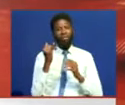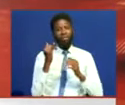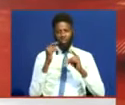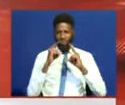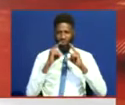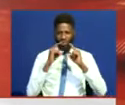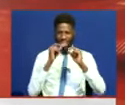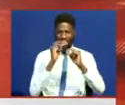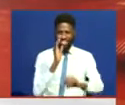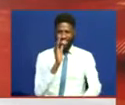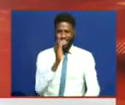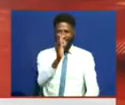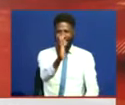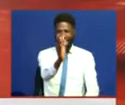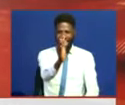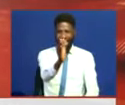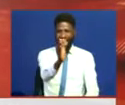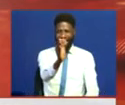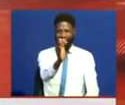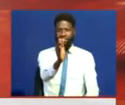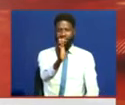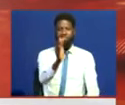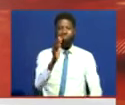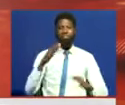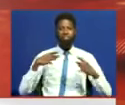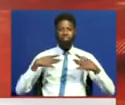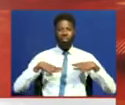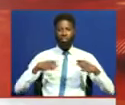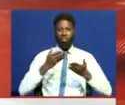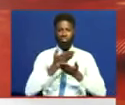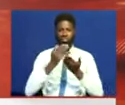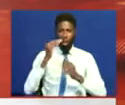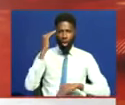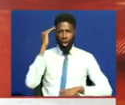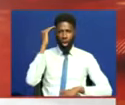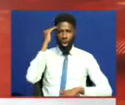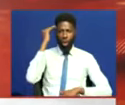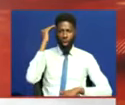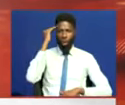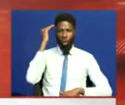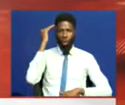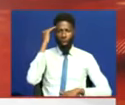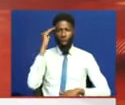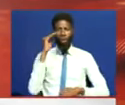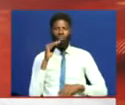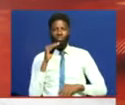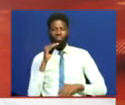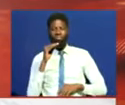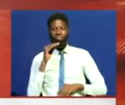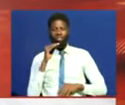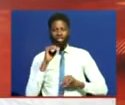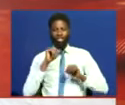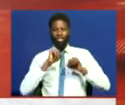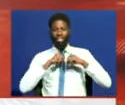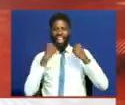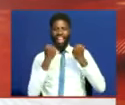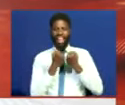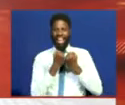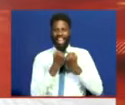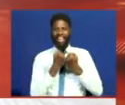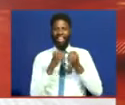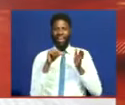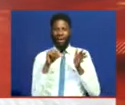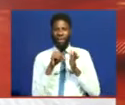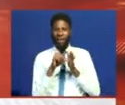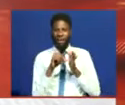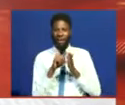vice is in our society, it must be fought, and it must be fought by everyone. I'm not just saying it